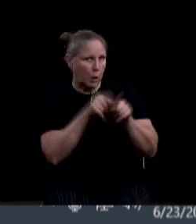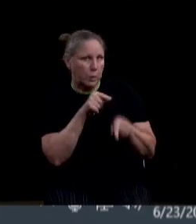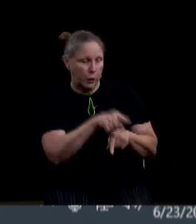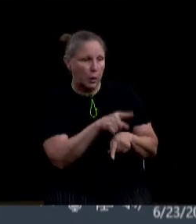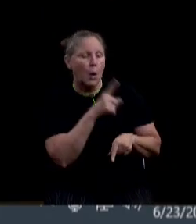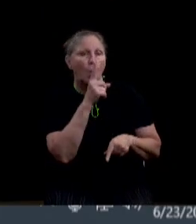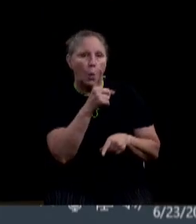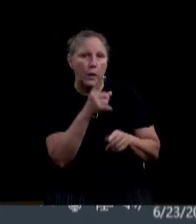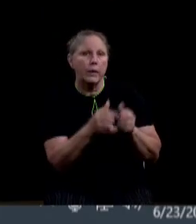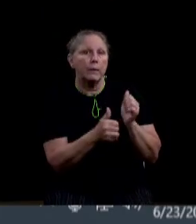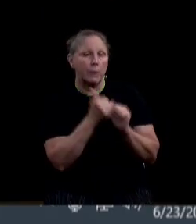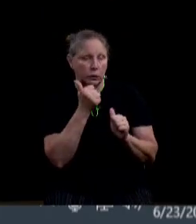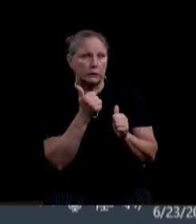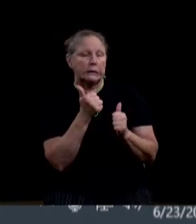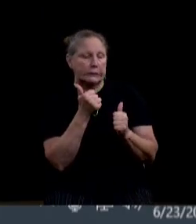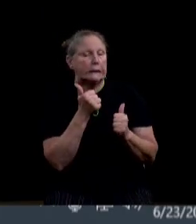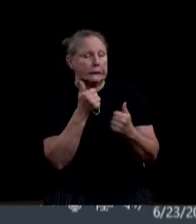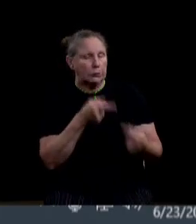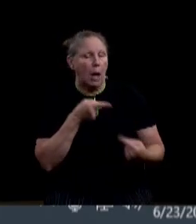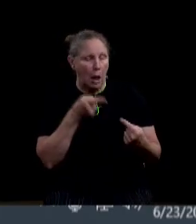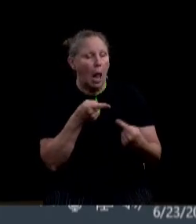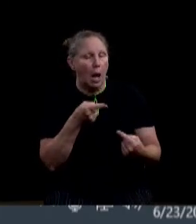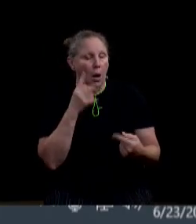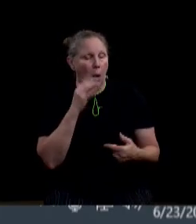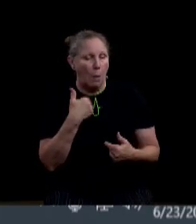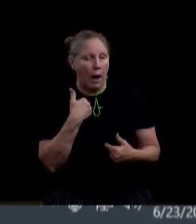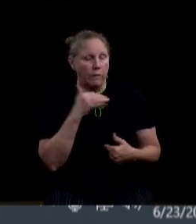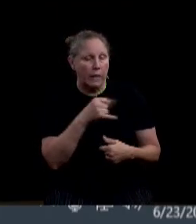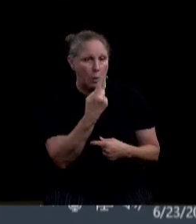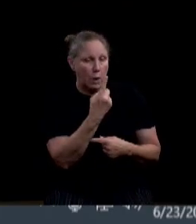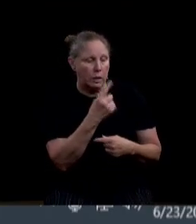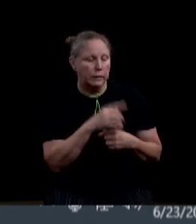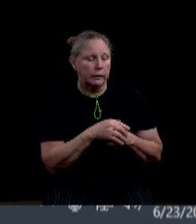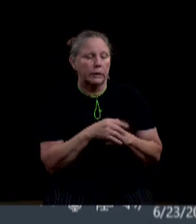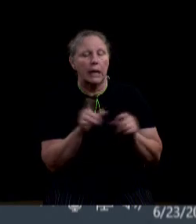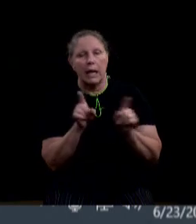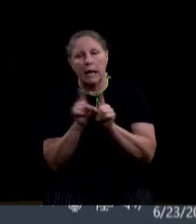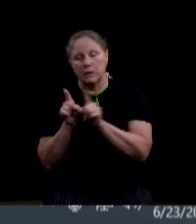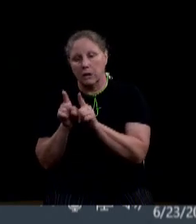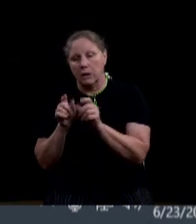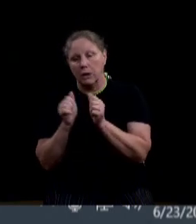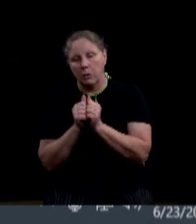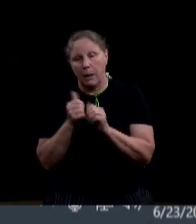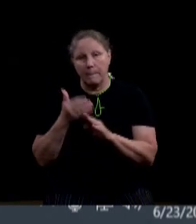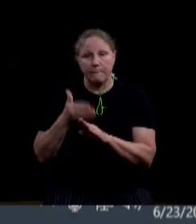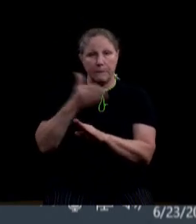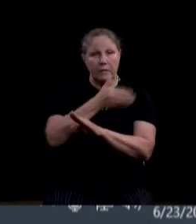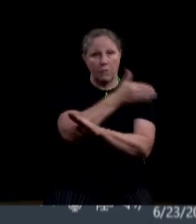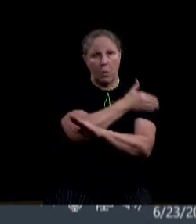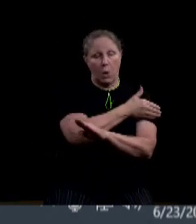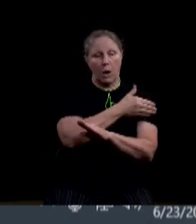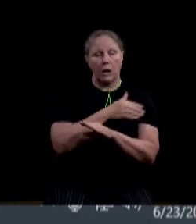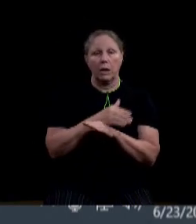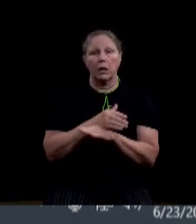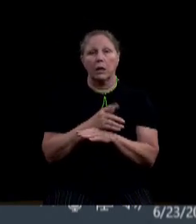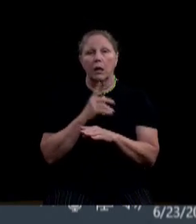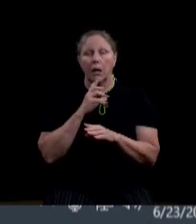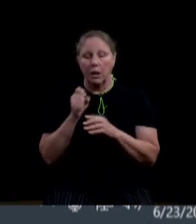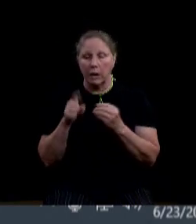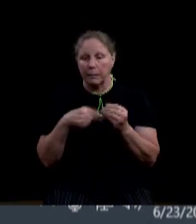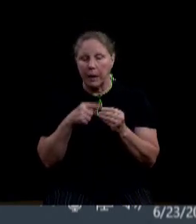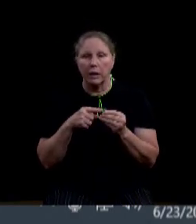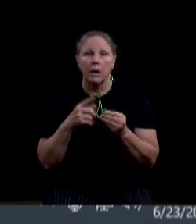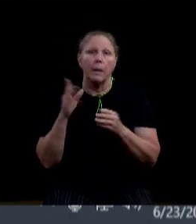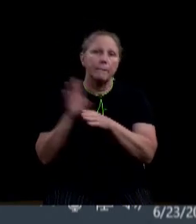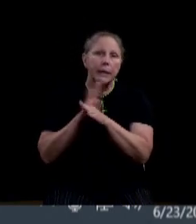And just like we did in the prior orders during shutdown about what were essential businesses and non-essential businesses, we're just going